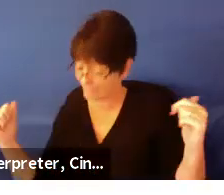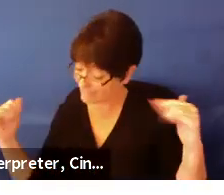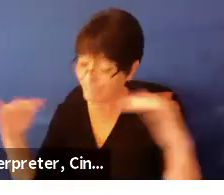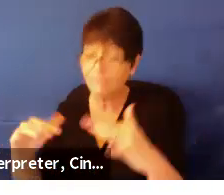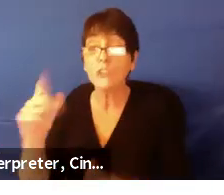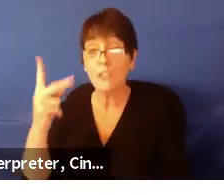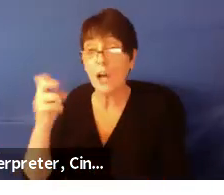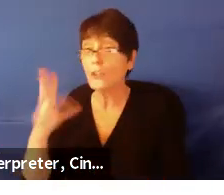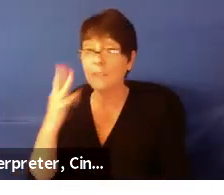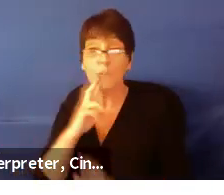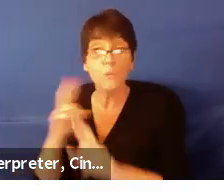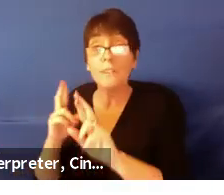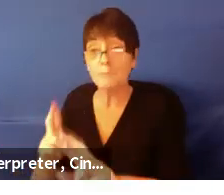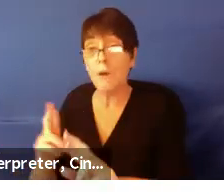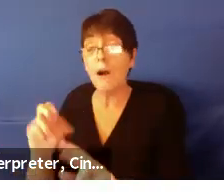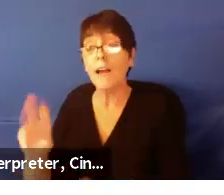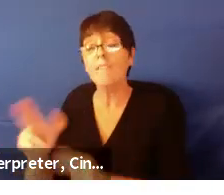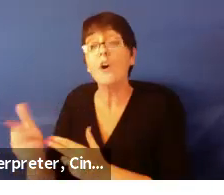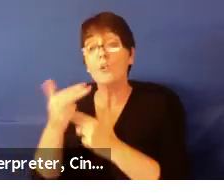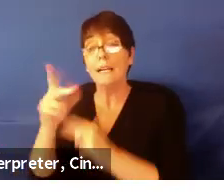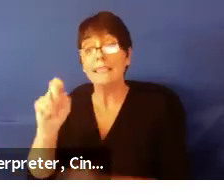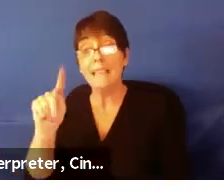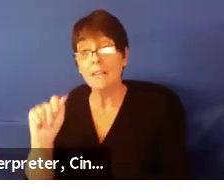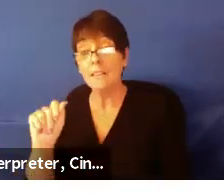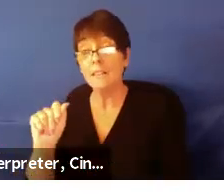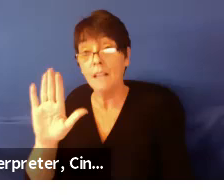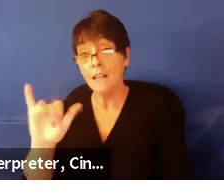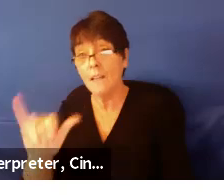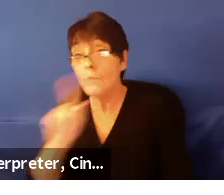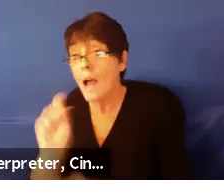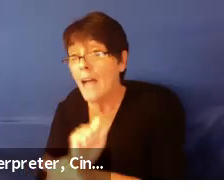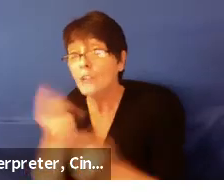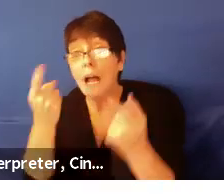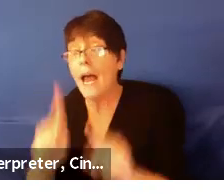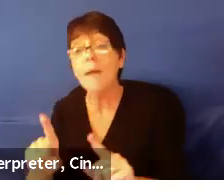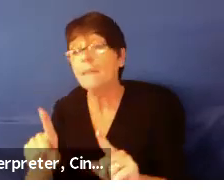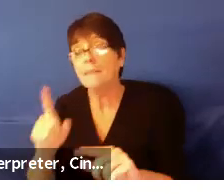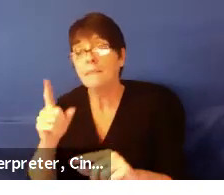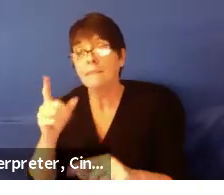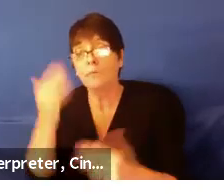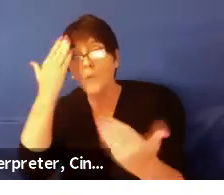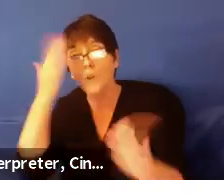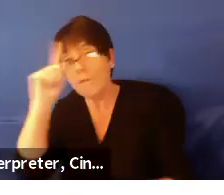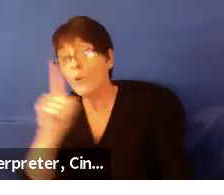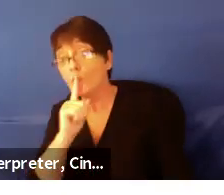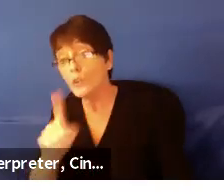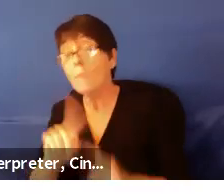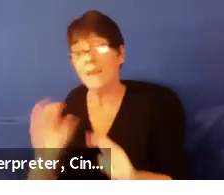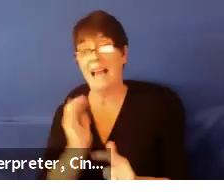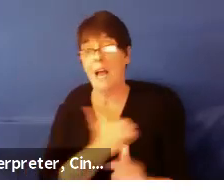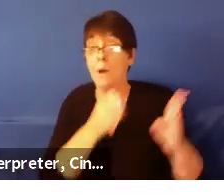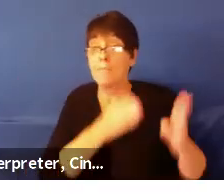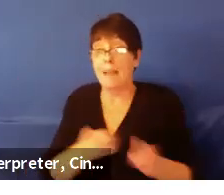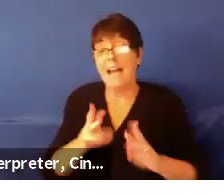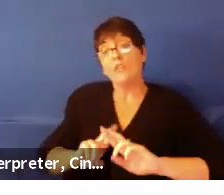in response to Hurricane Delta. Whether that will actually occur or not, we're not quite sure, but that is the planning that is